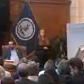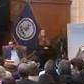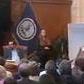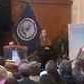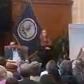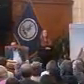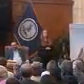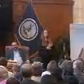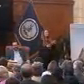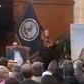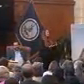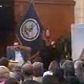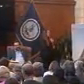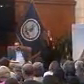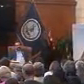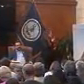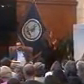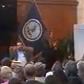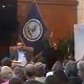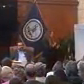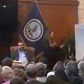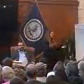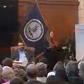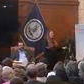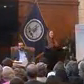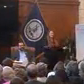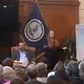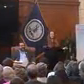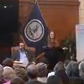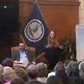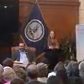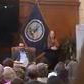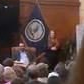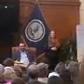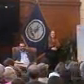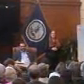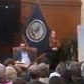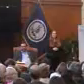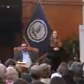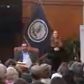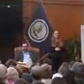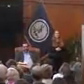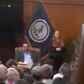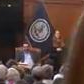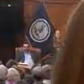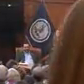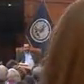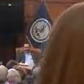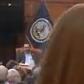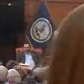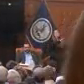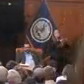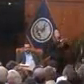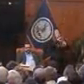Congressman Garrett, as you're saying. And it's raining here like the snow. The Batten School for having us here, and